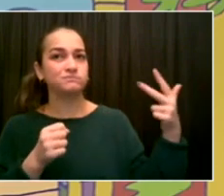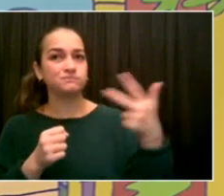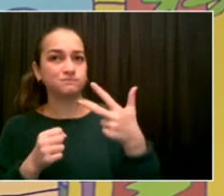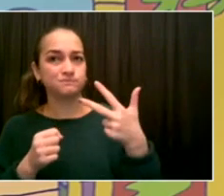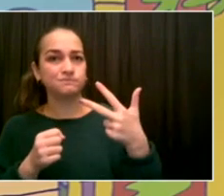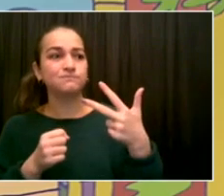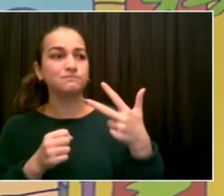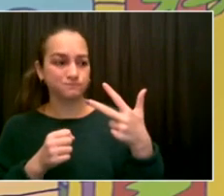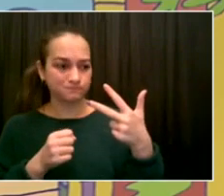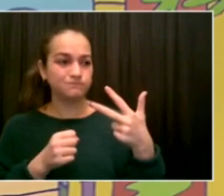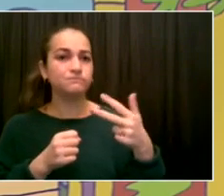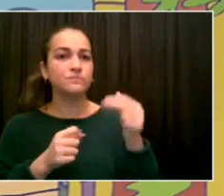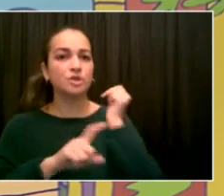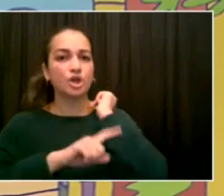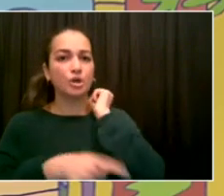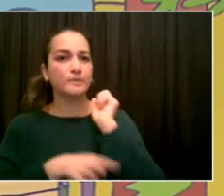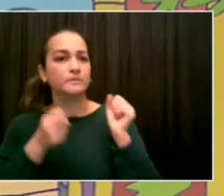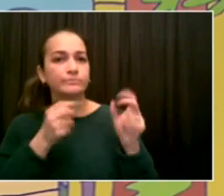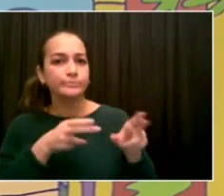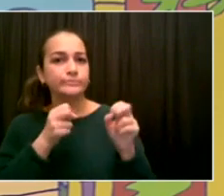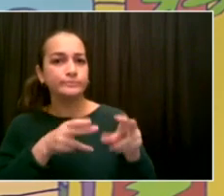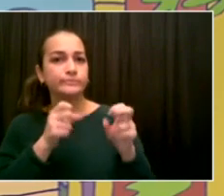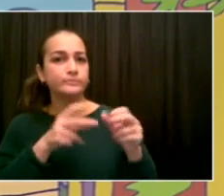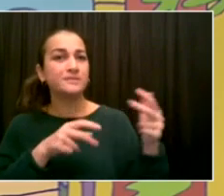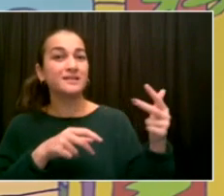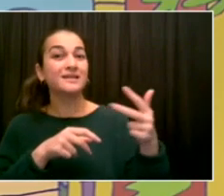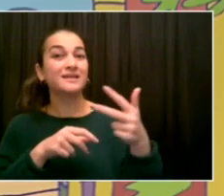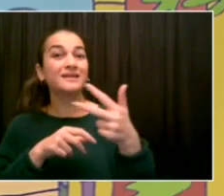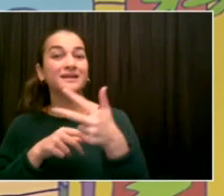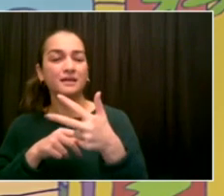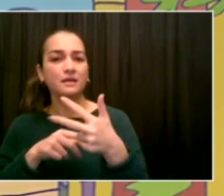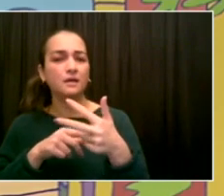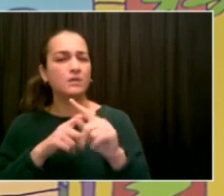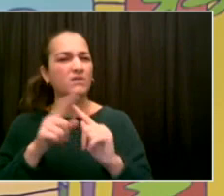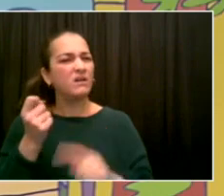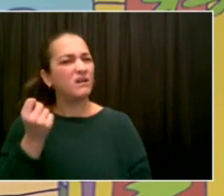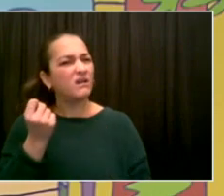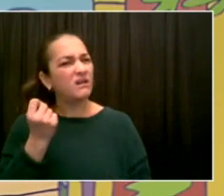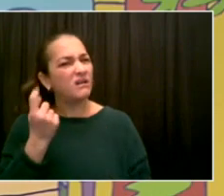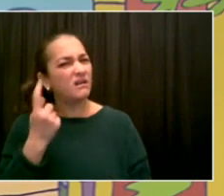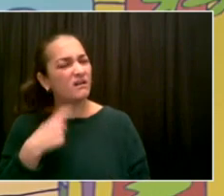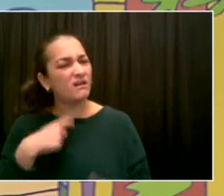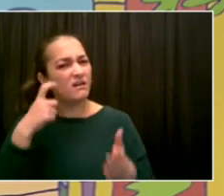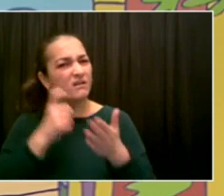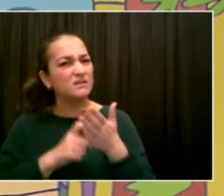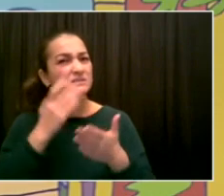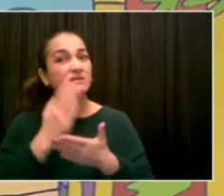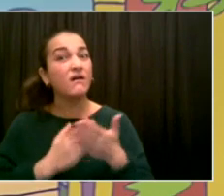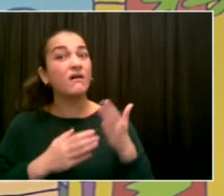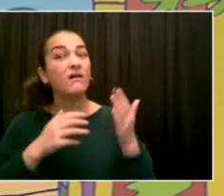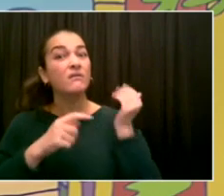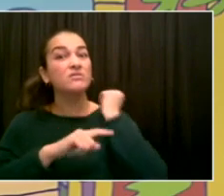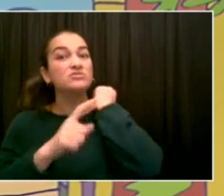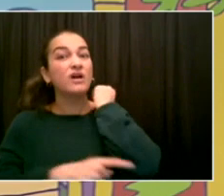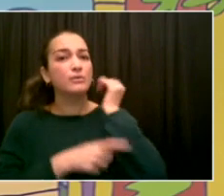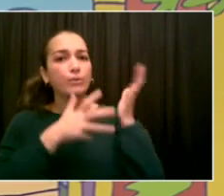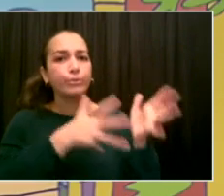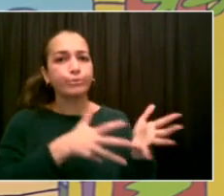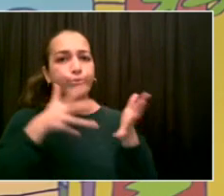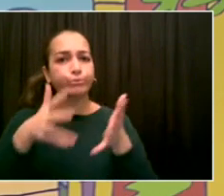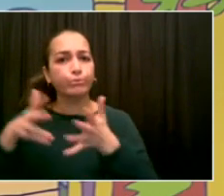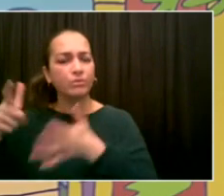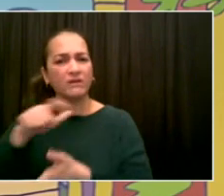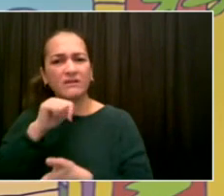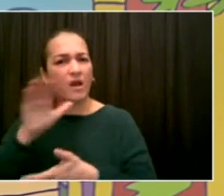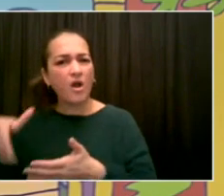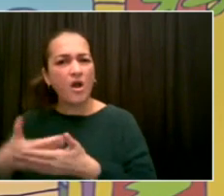into effect soon. Less than 2/3 of the sanitation agency is vaccinated, and Commissioner